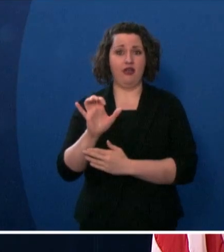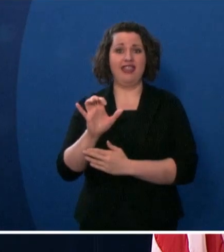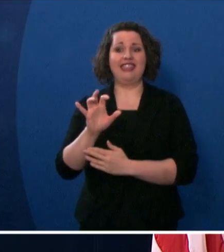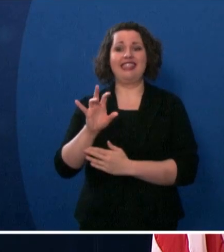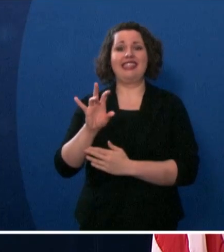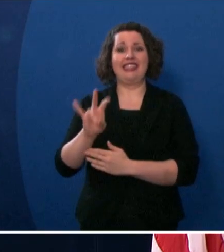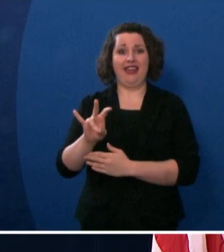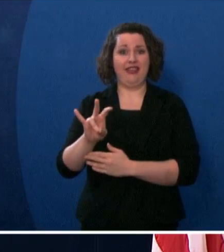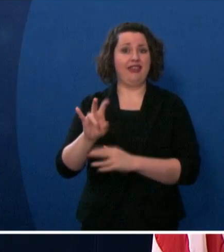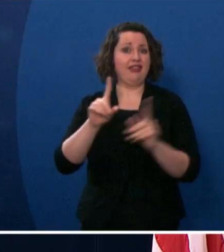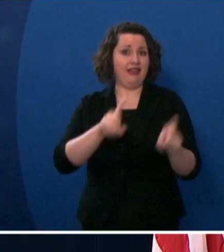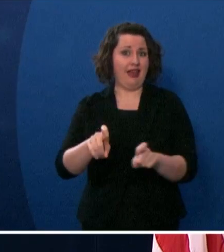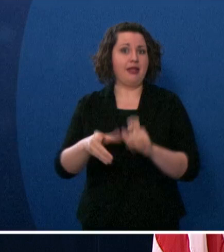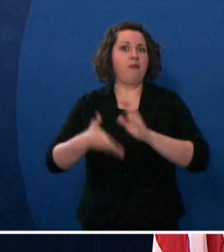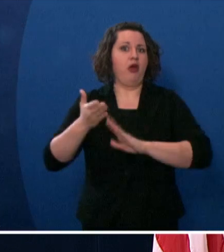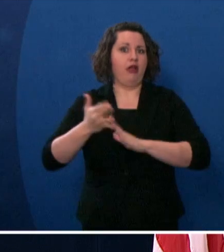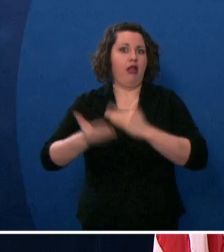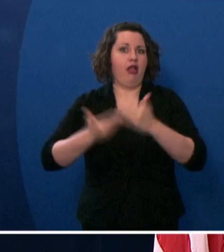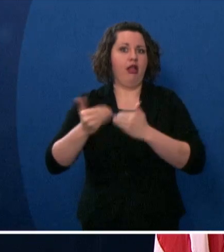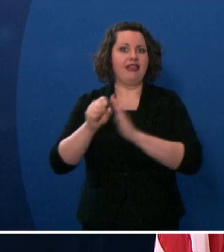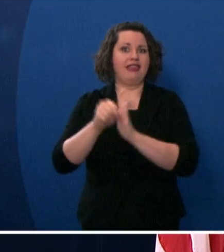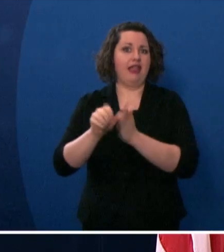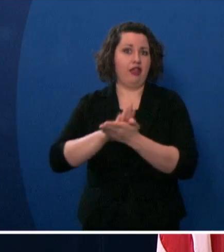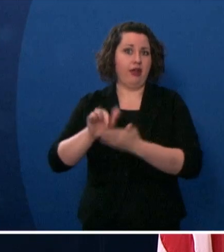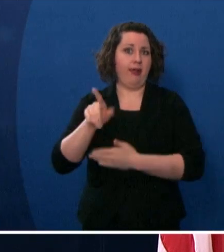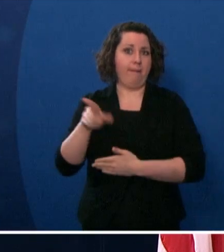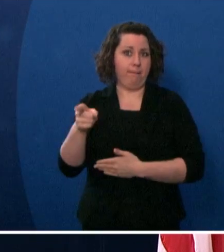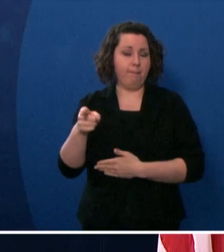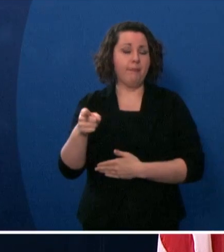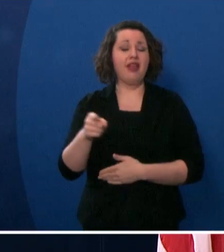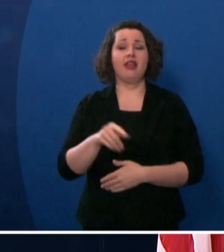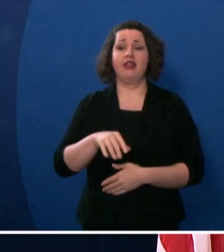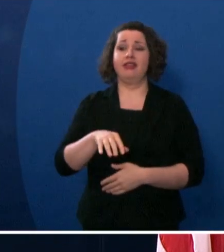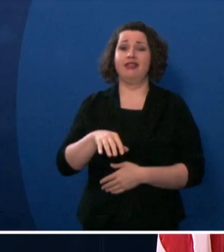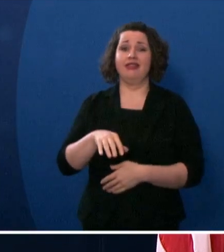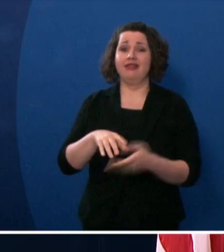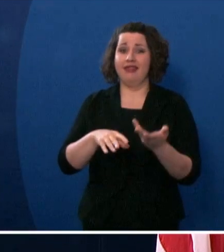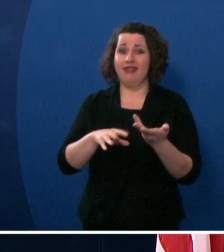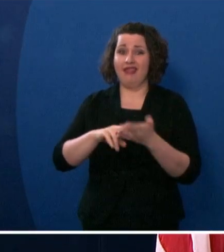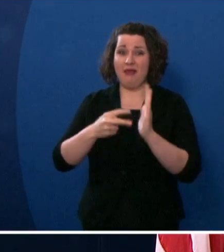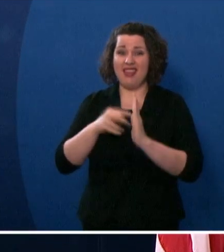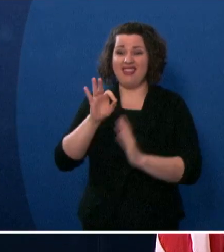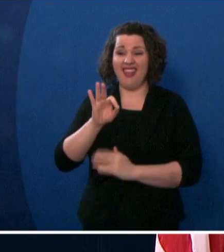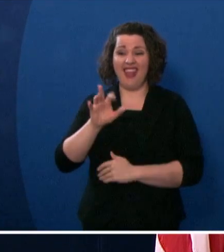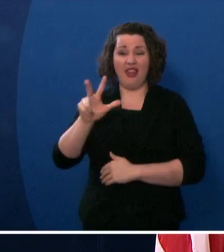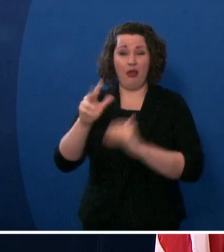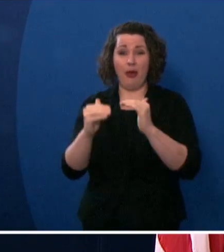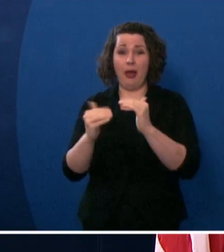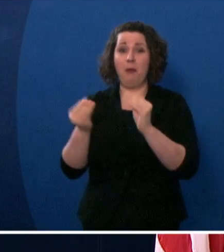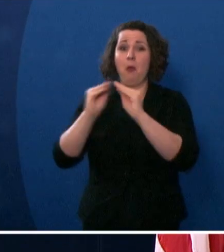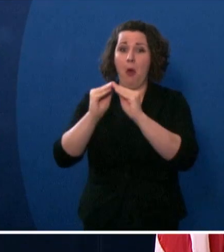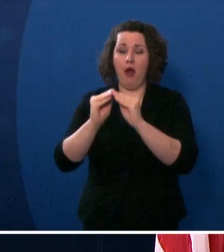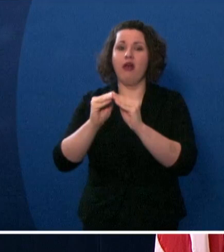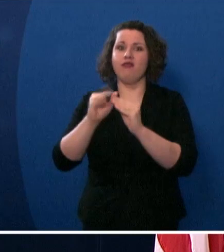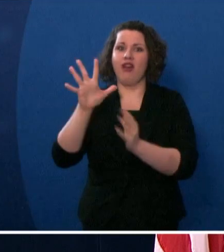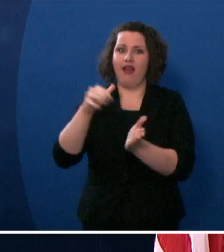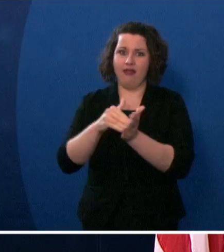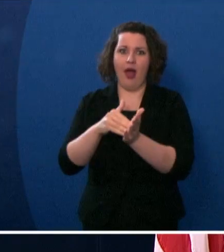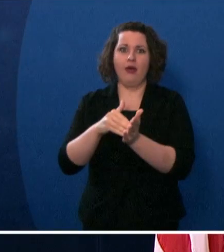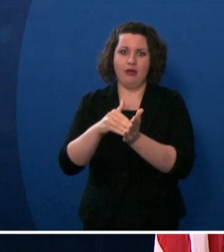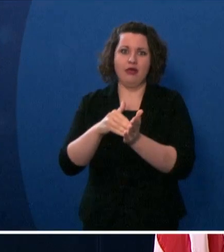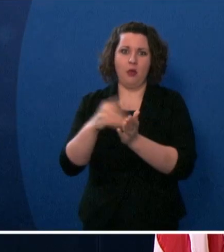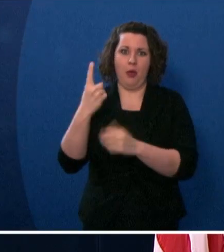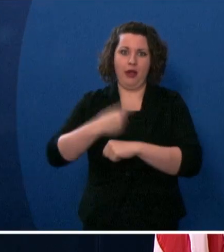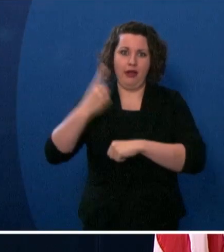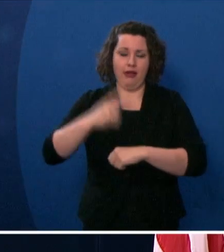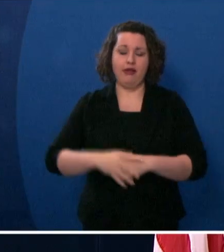4,907 tests were processed at the State Hygienic Lab, only 93 away from meeting our full capacity of 5,000 tests a